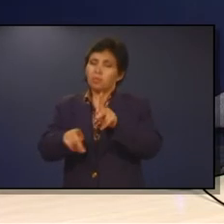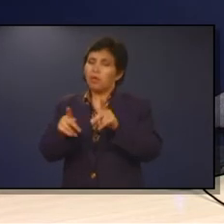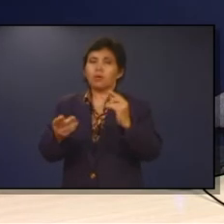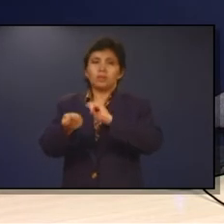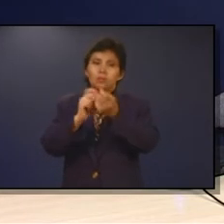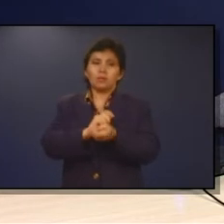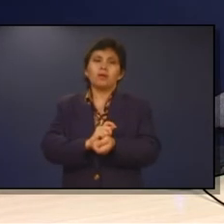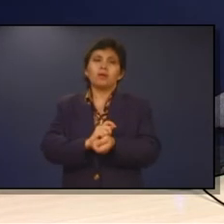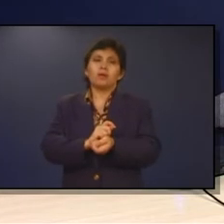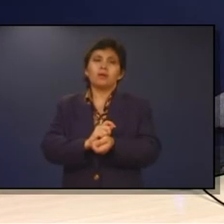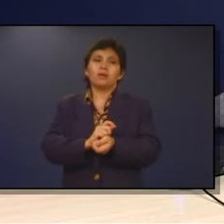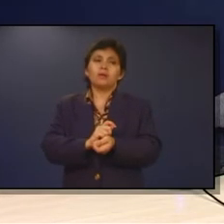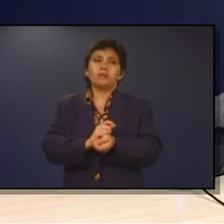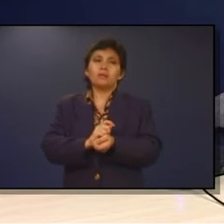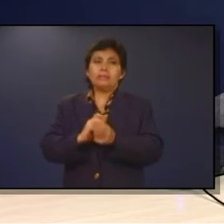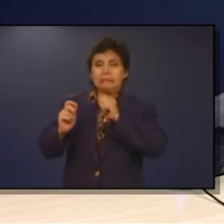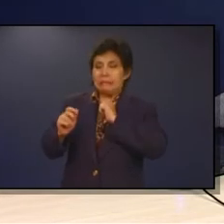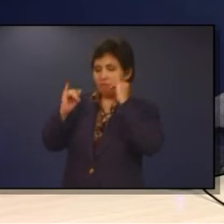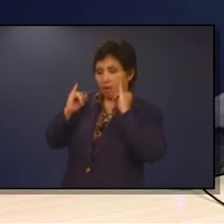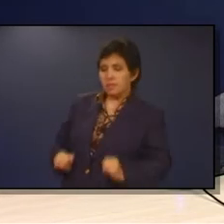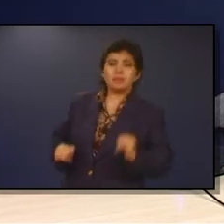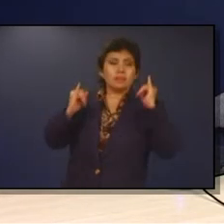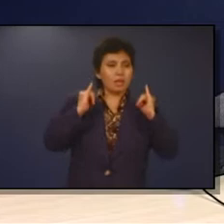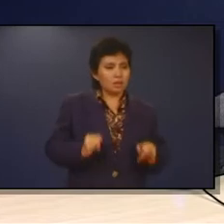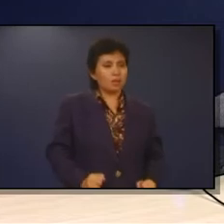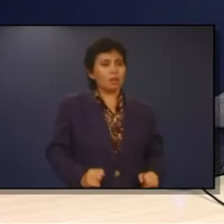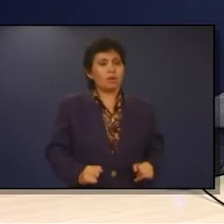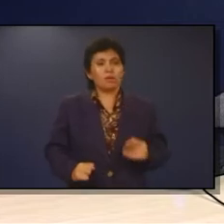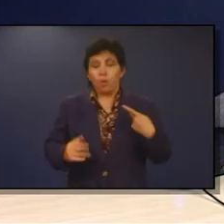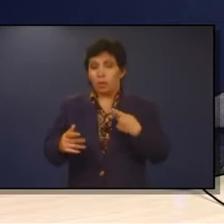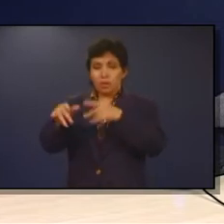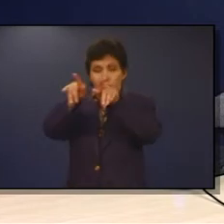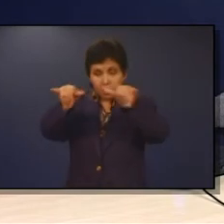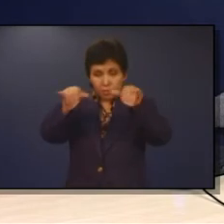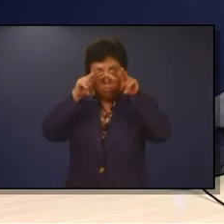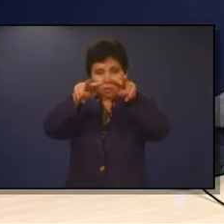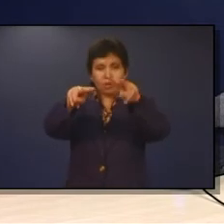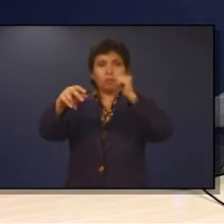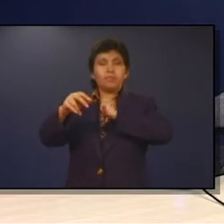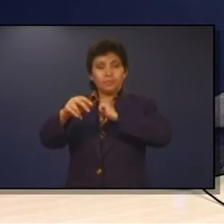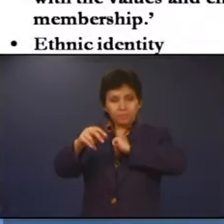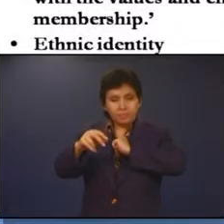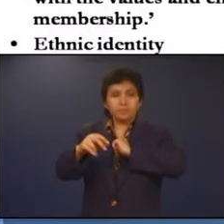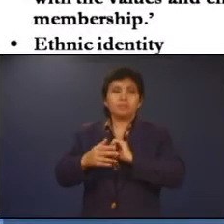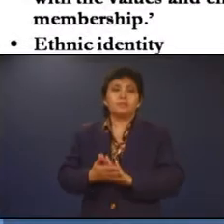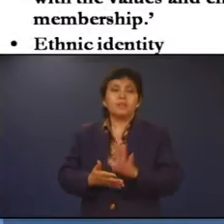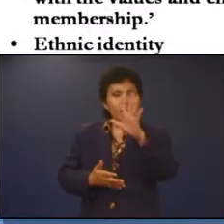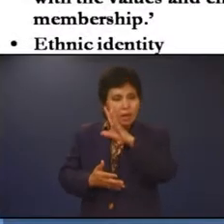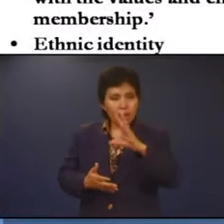change. Now, self and identity, we come precisely into looking the self.